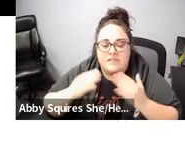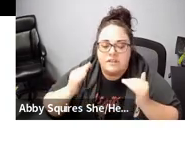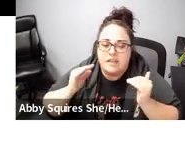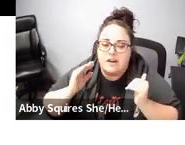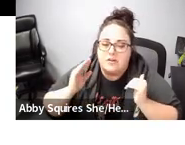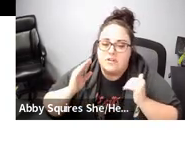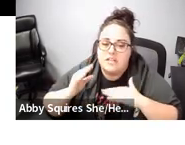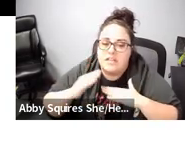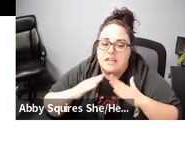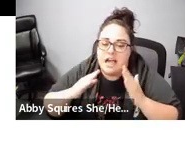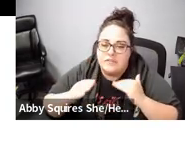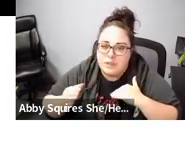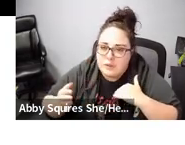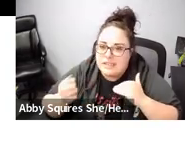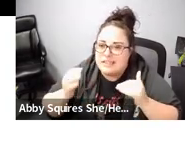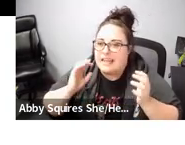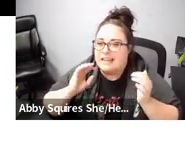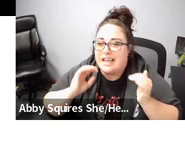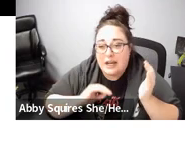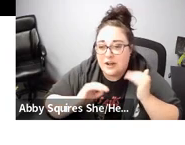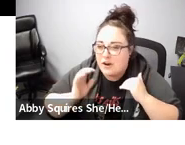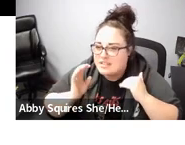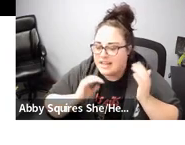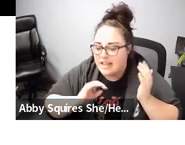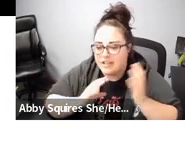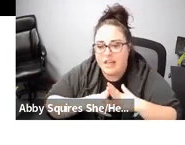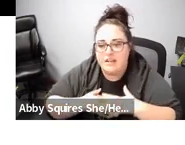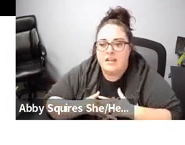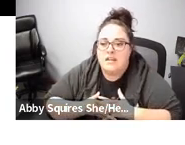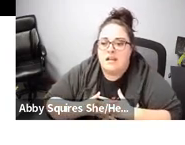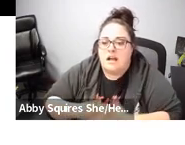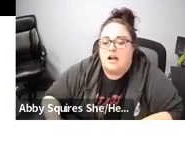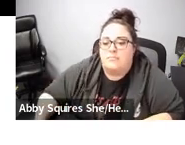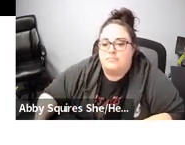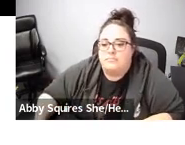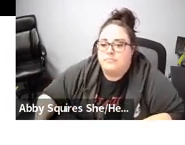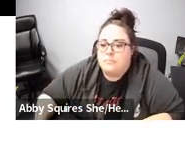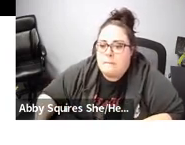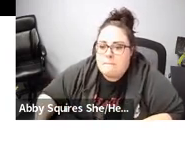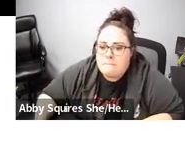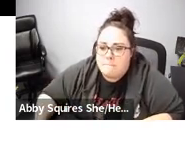of them I feel like are really convoluted and kind of hard to navigate.